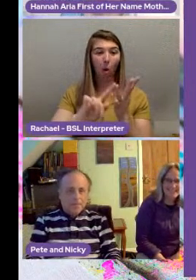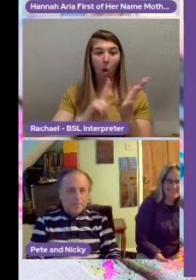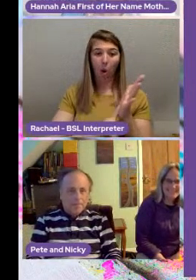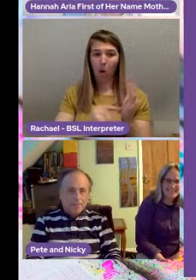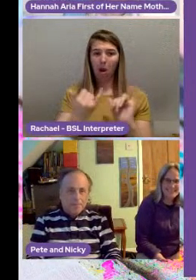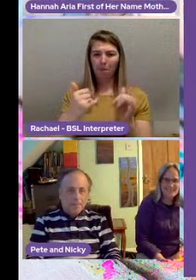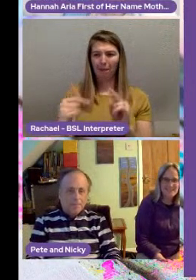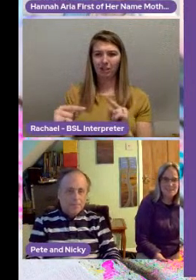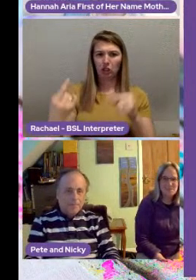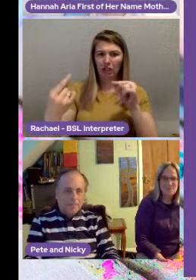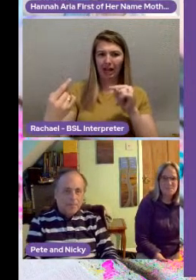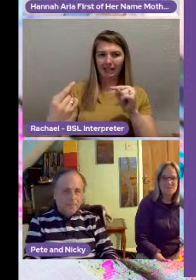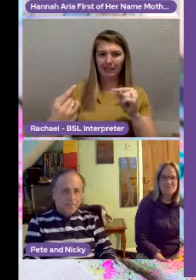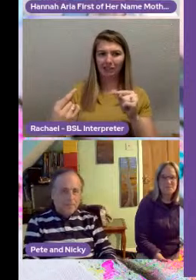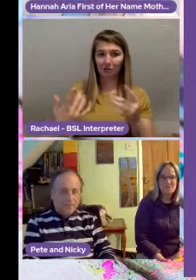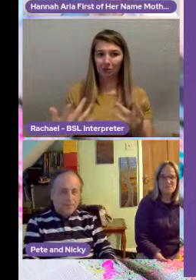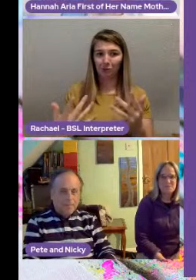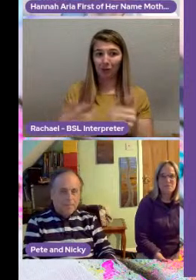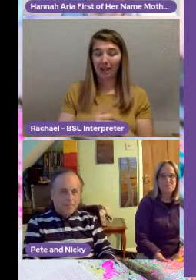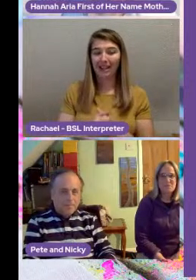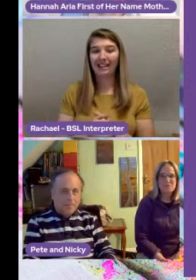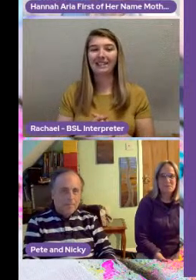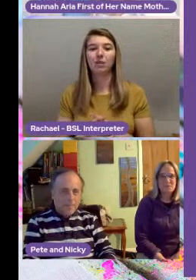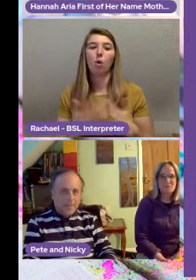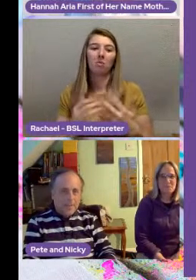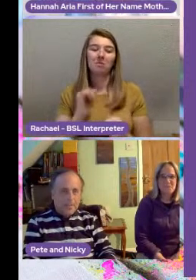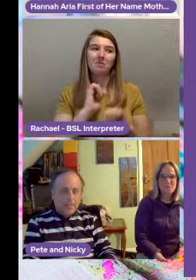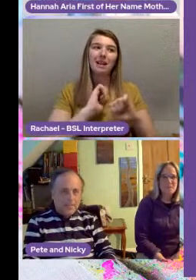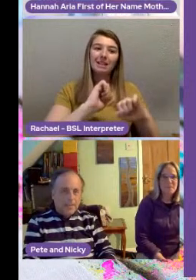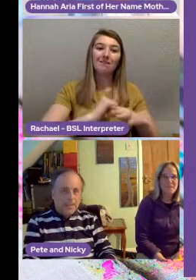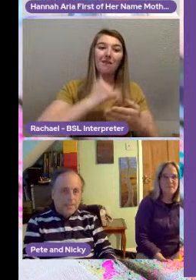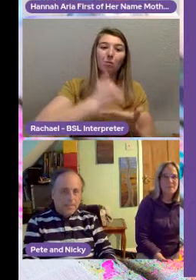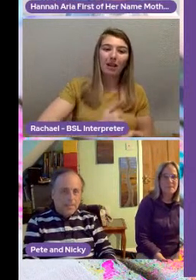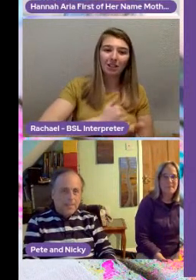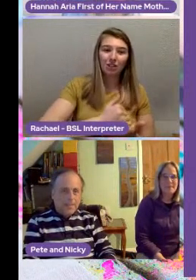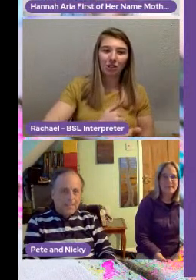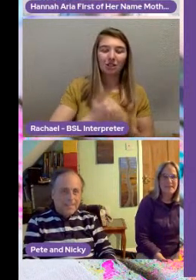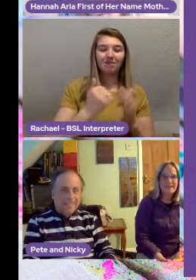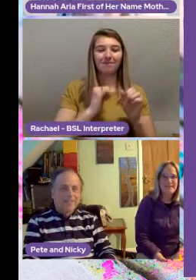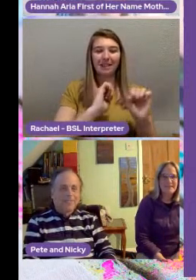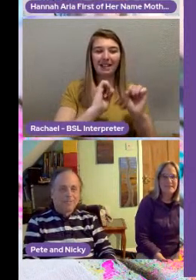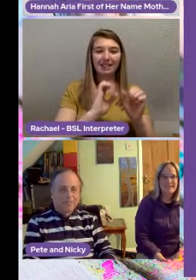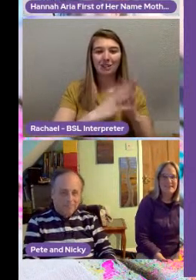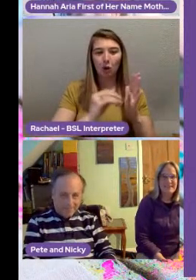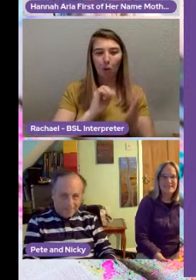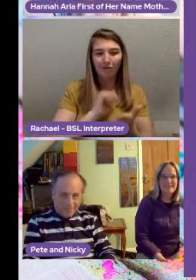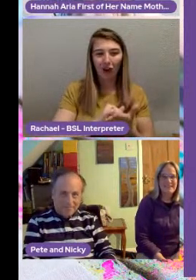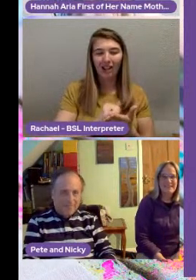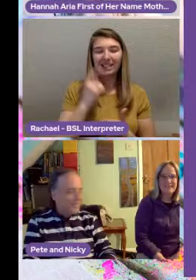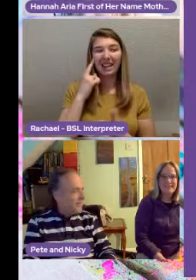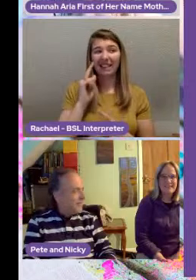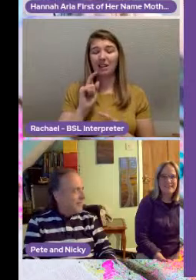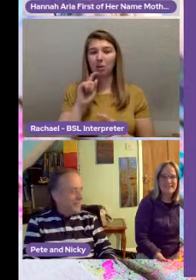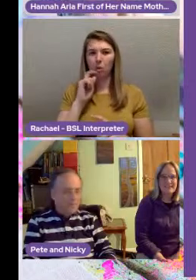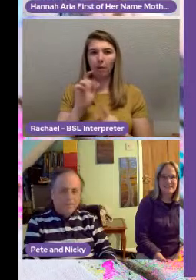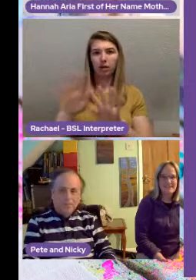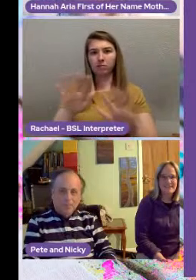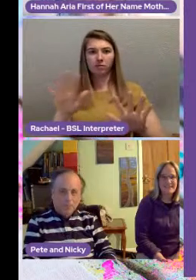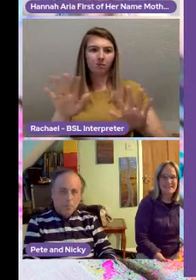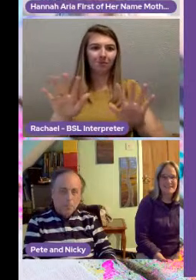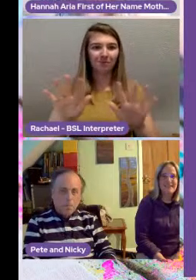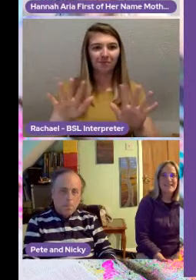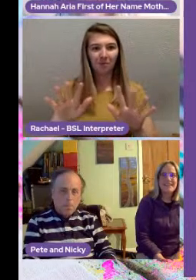Or his foundation, should I say. The copyrights of his foundation. They would be all over this. It's